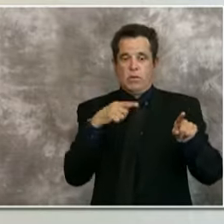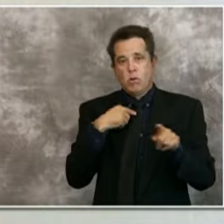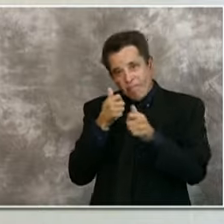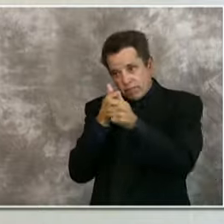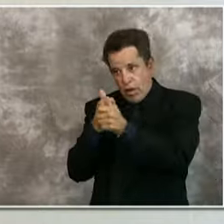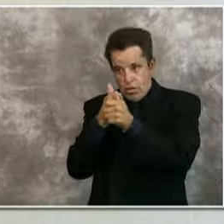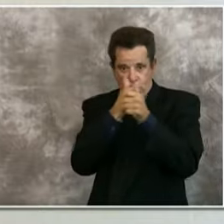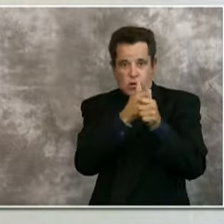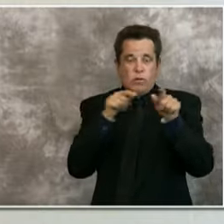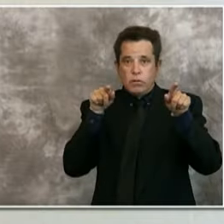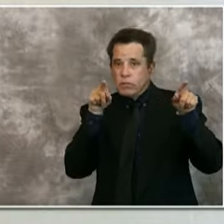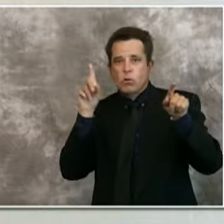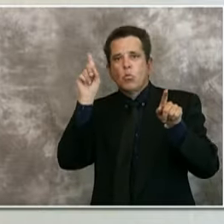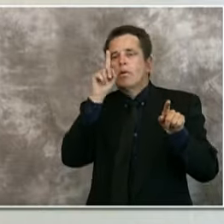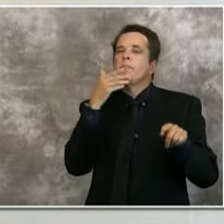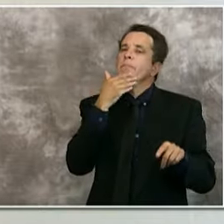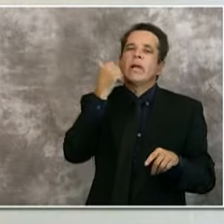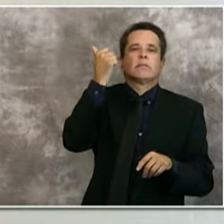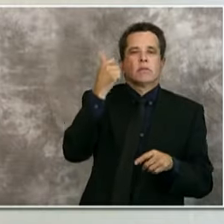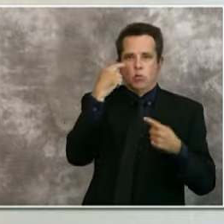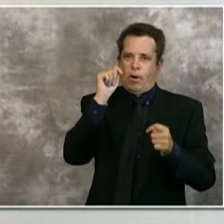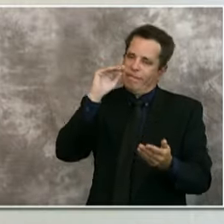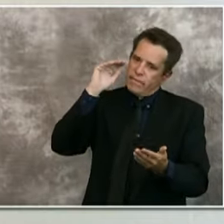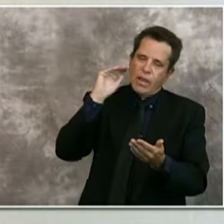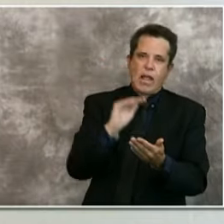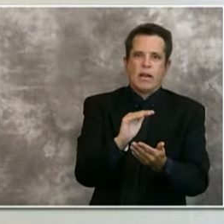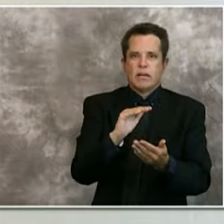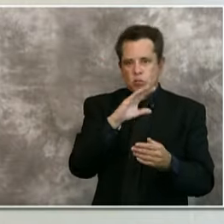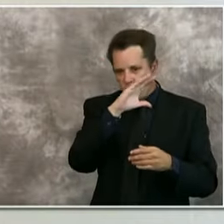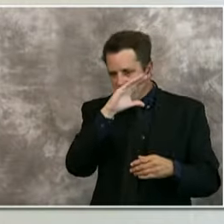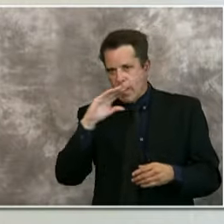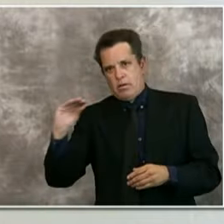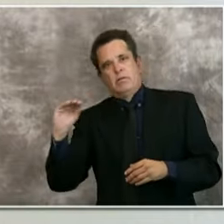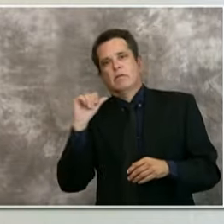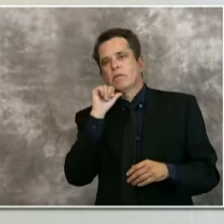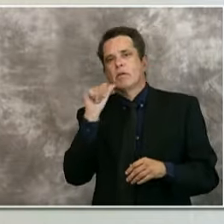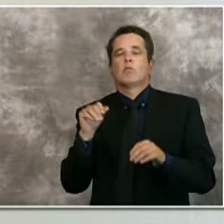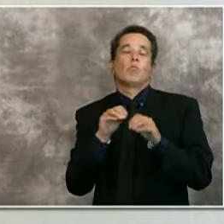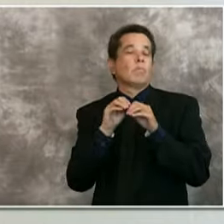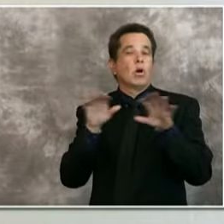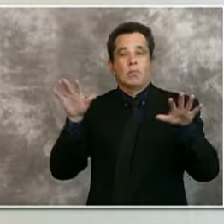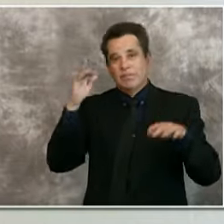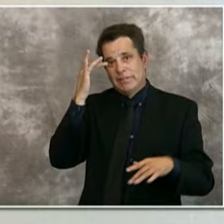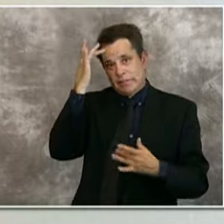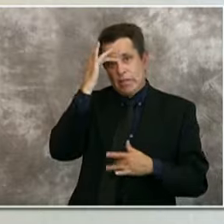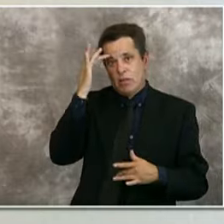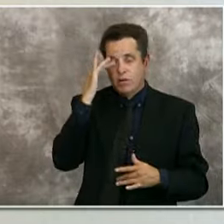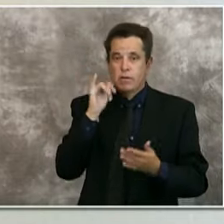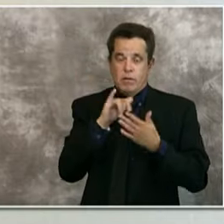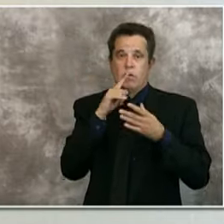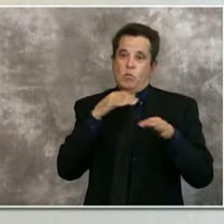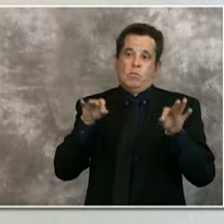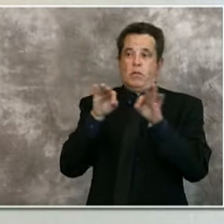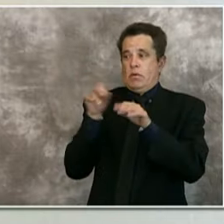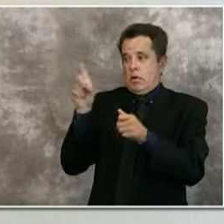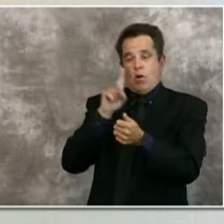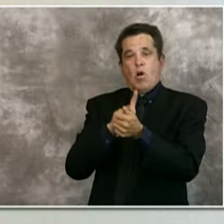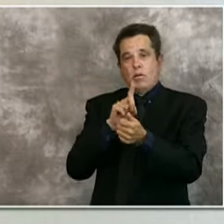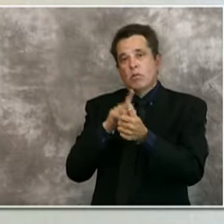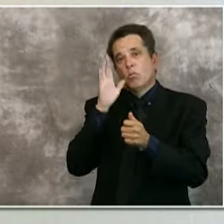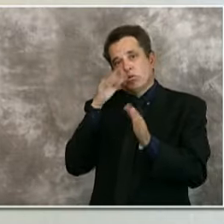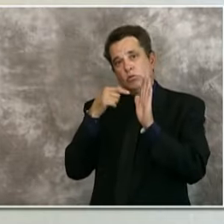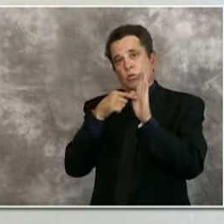and what we think can best help us flatten the curve, which you will see in Dr. Wooten's presentation around the significant increase in